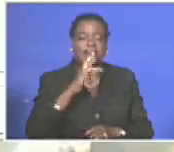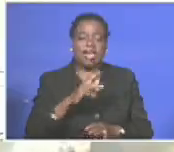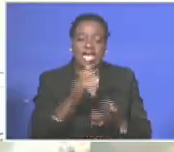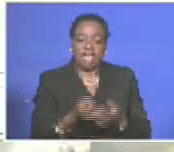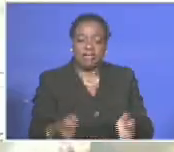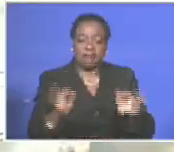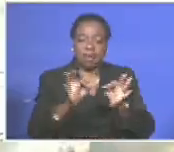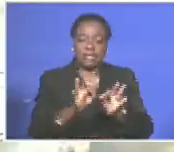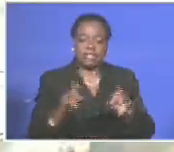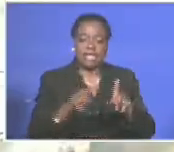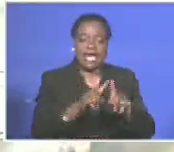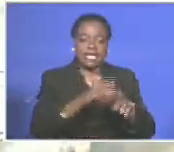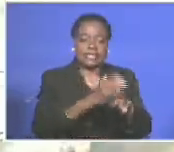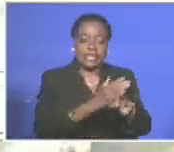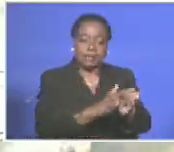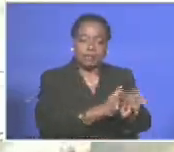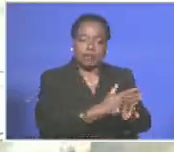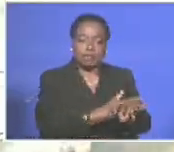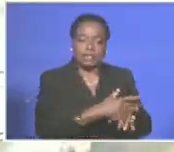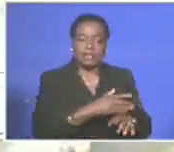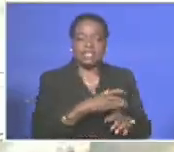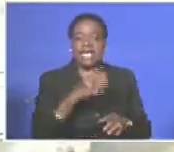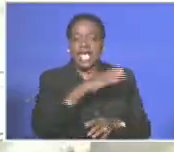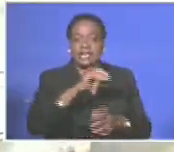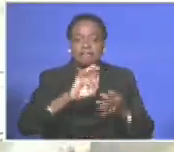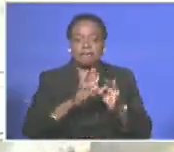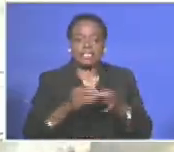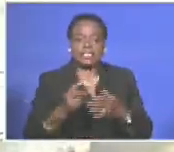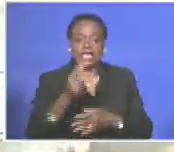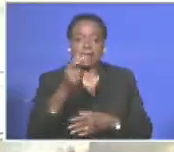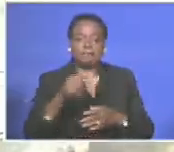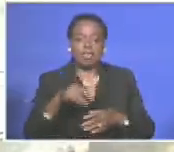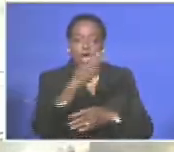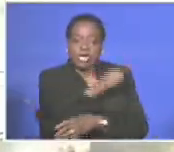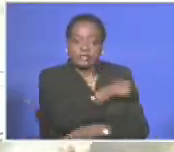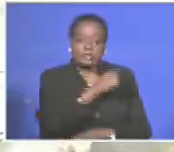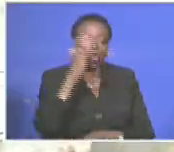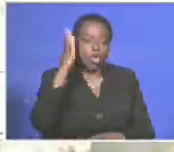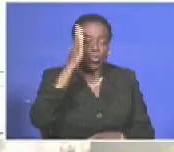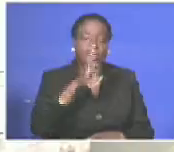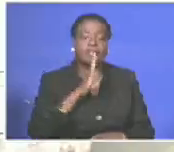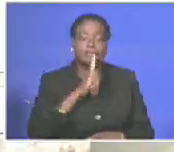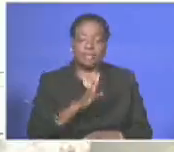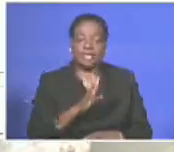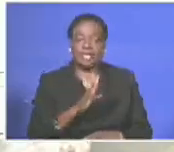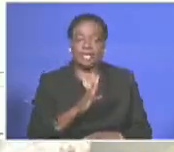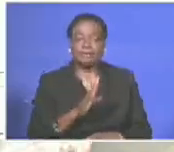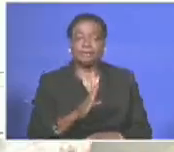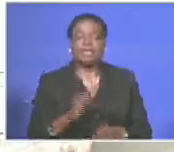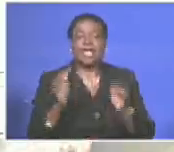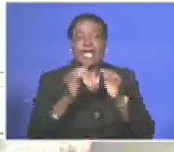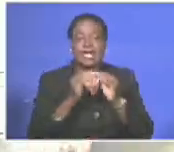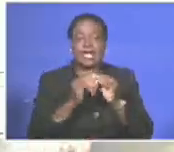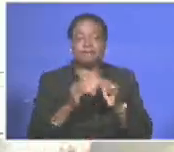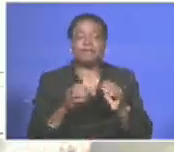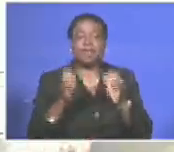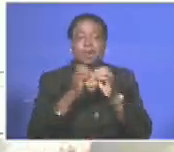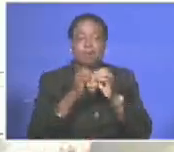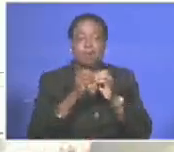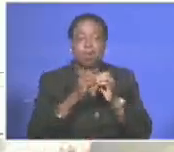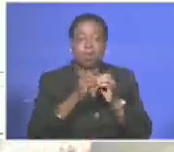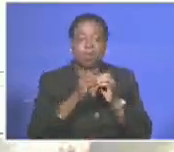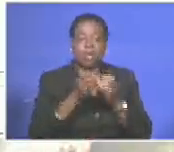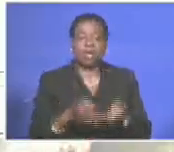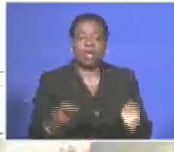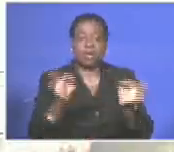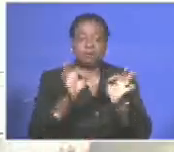the improvements and renovations to the hospital emergency room will be, an even more significant aspect